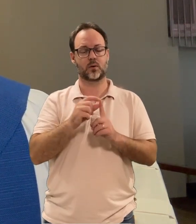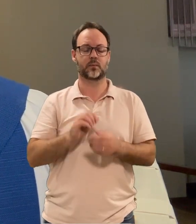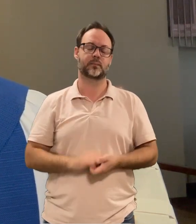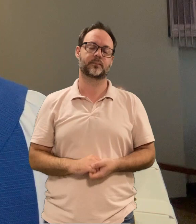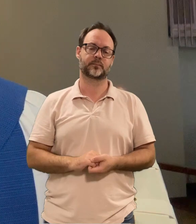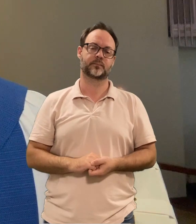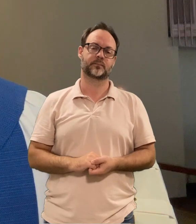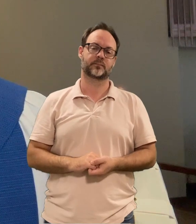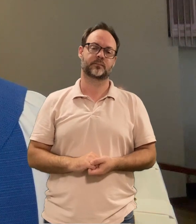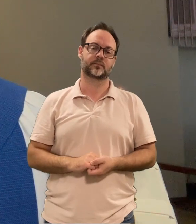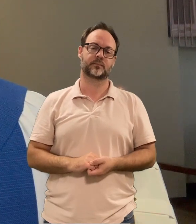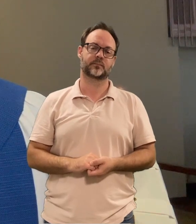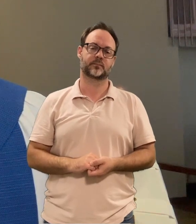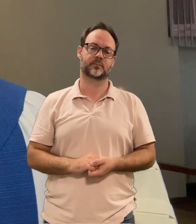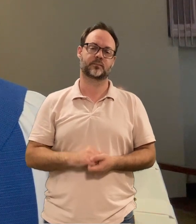does keep his word.